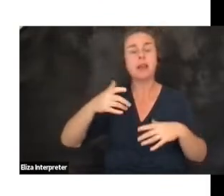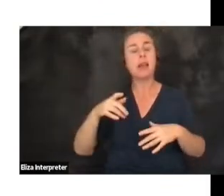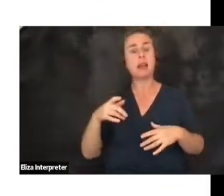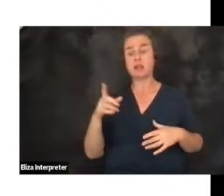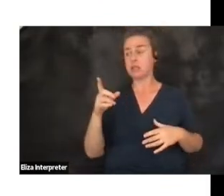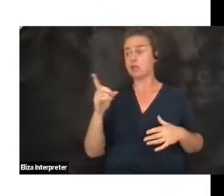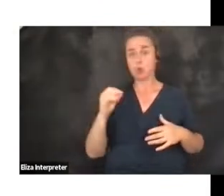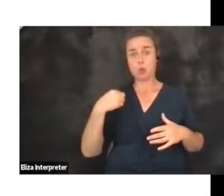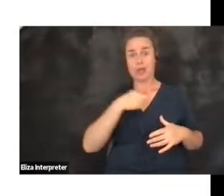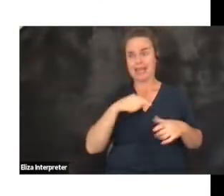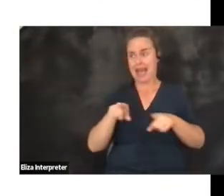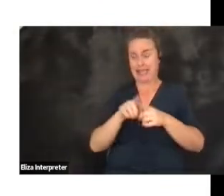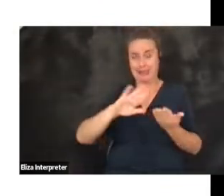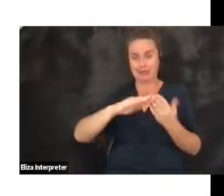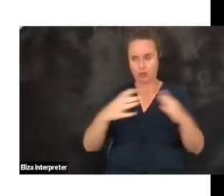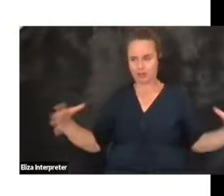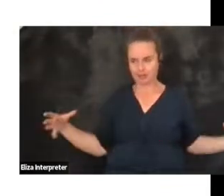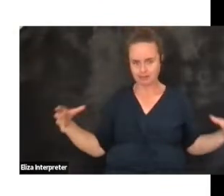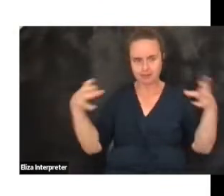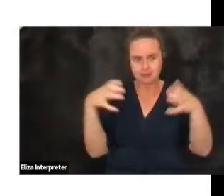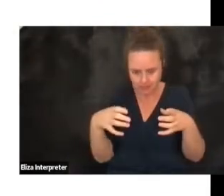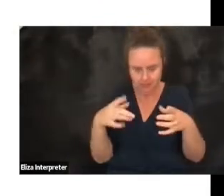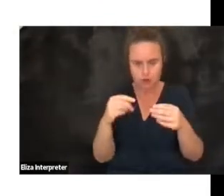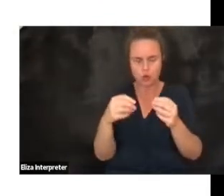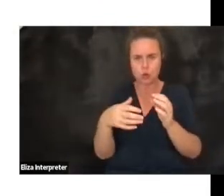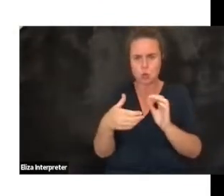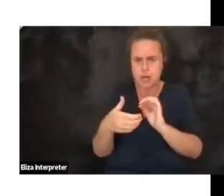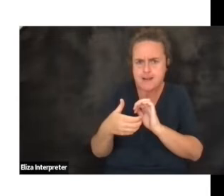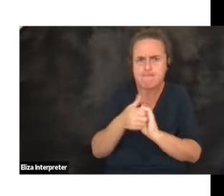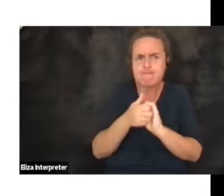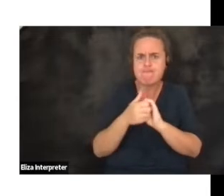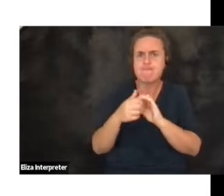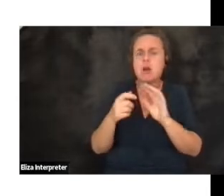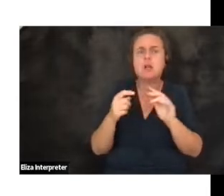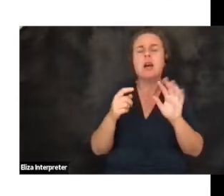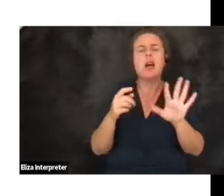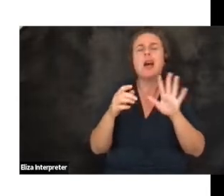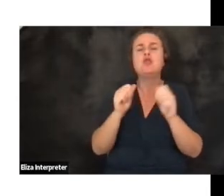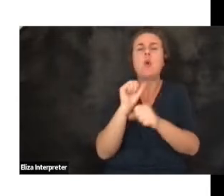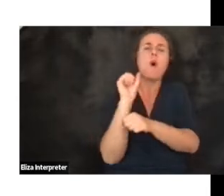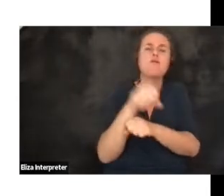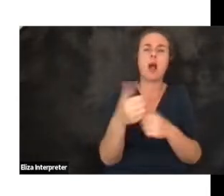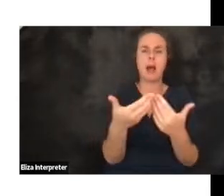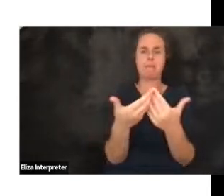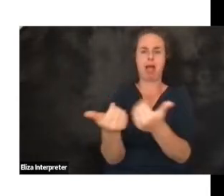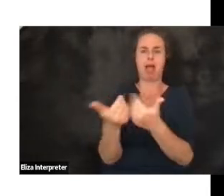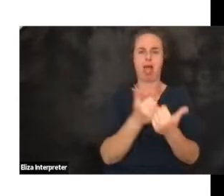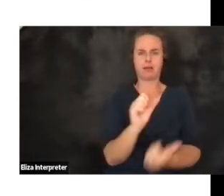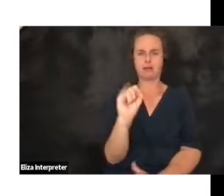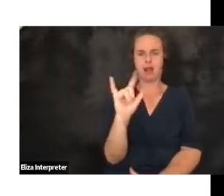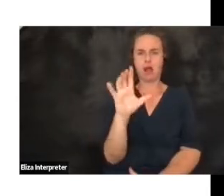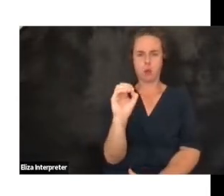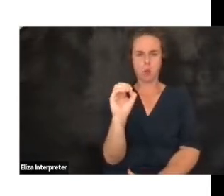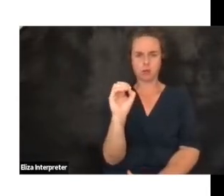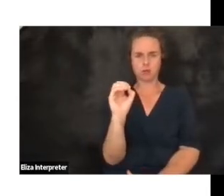together in a way that transcends silos and other sources